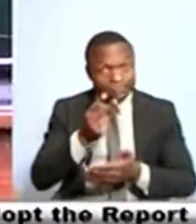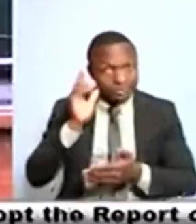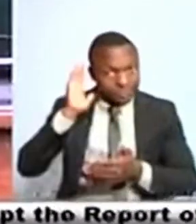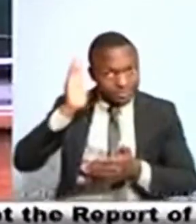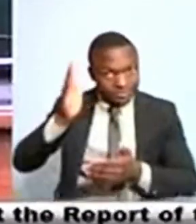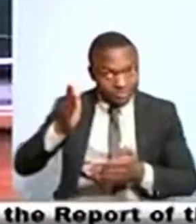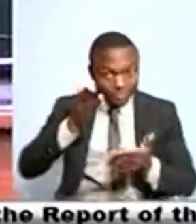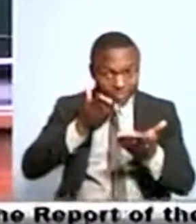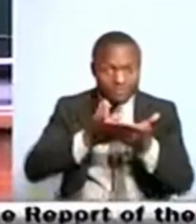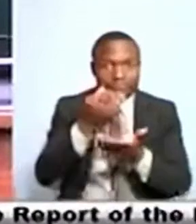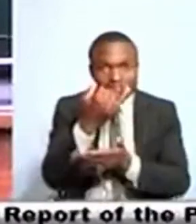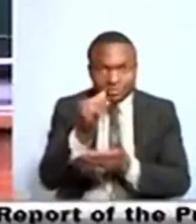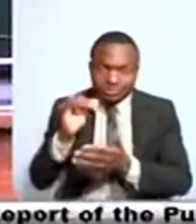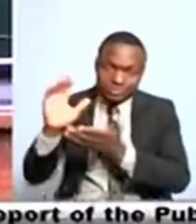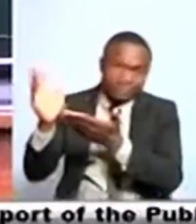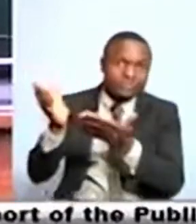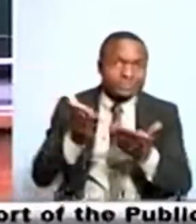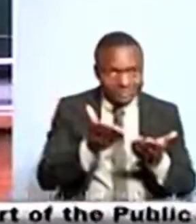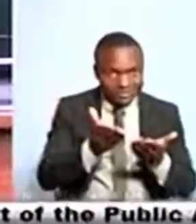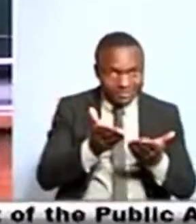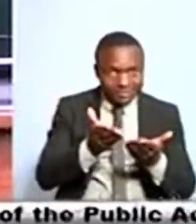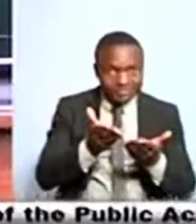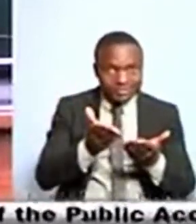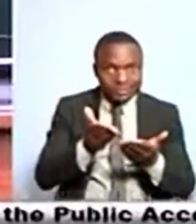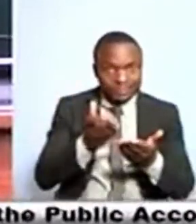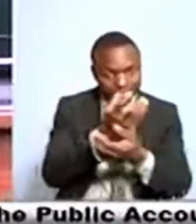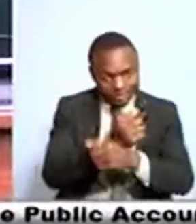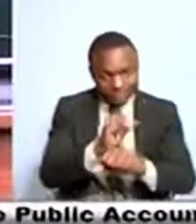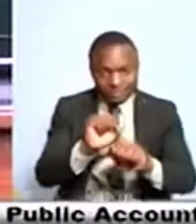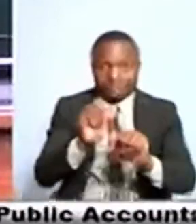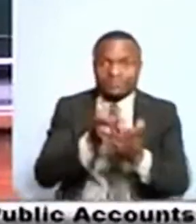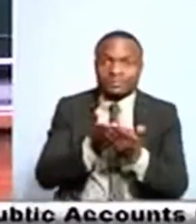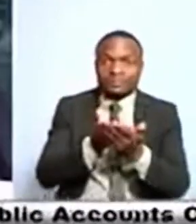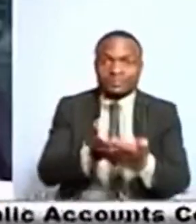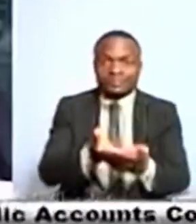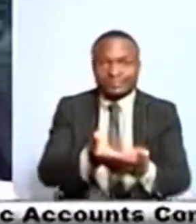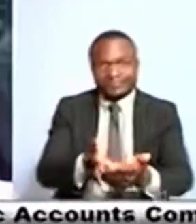these issues that have been raised to be resolved. I submit.